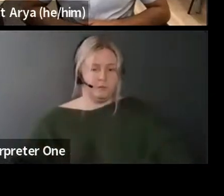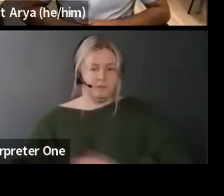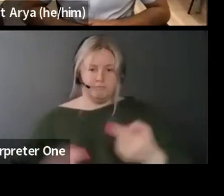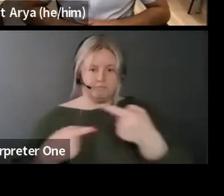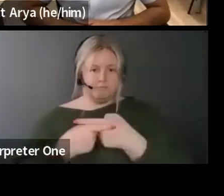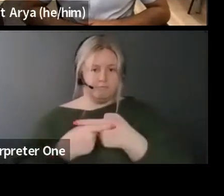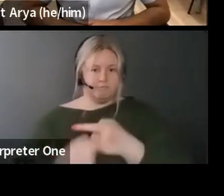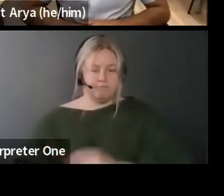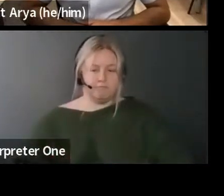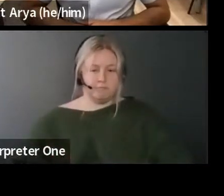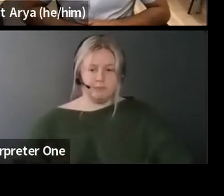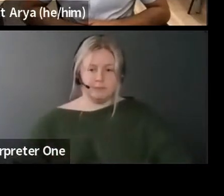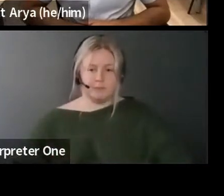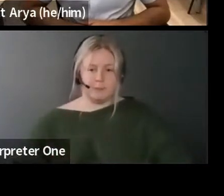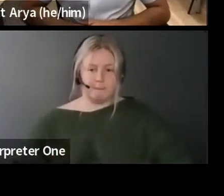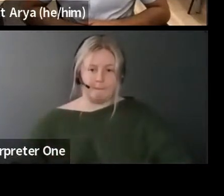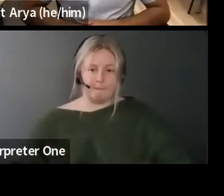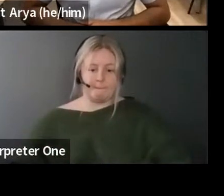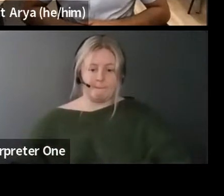But